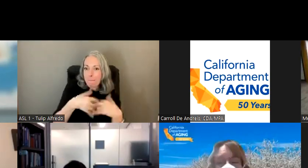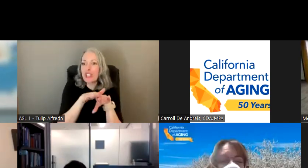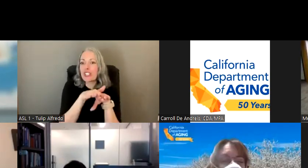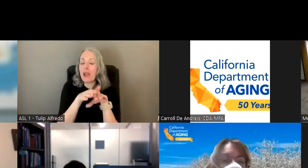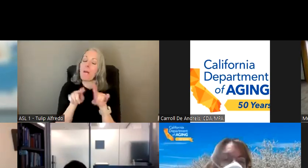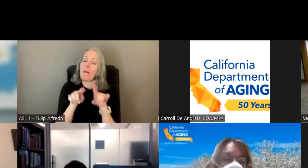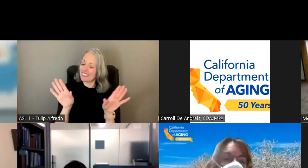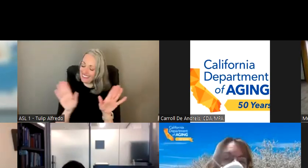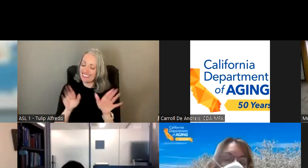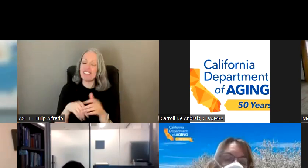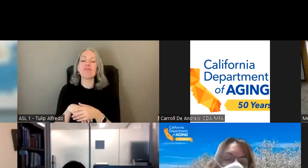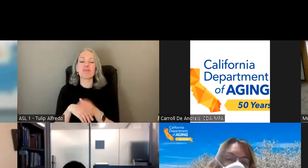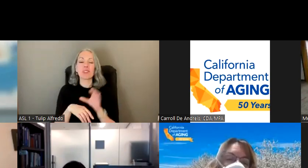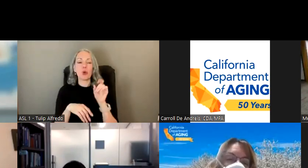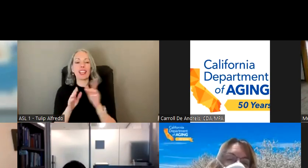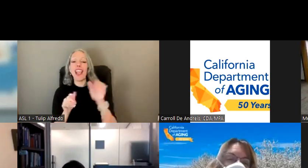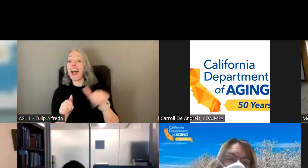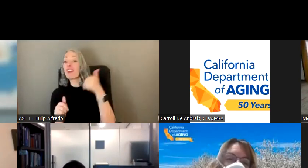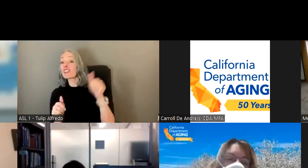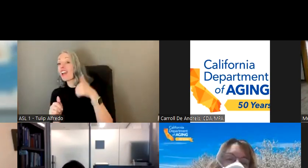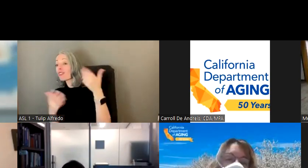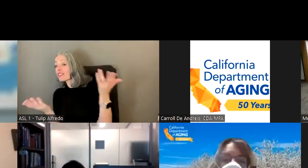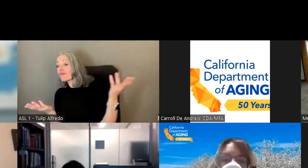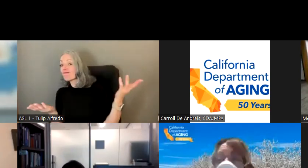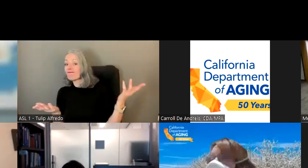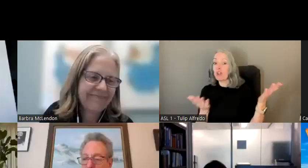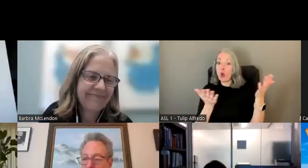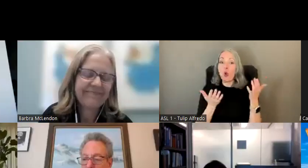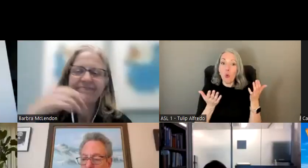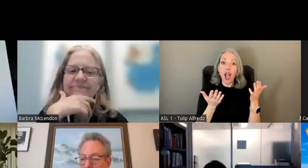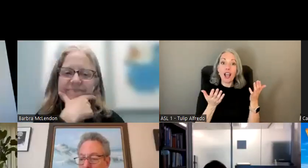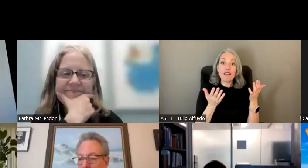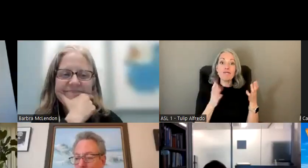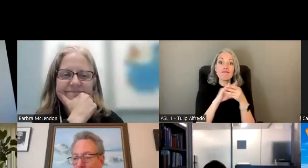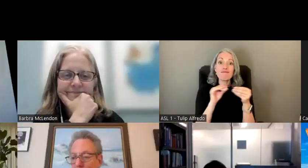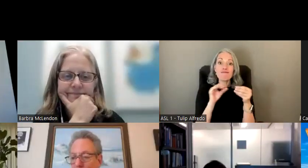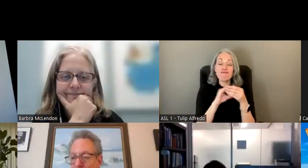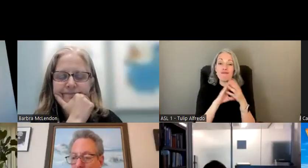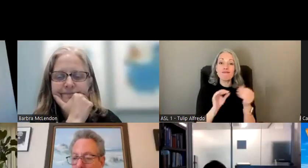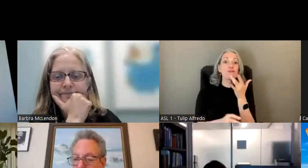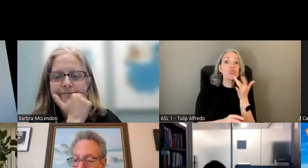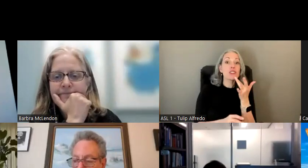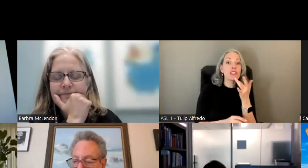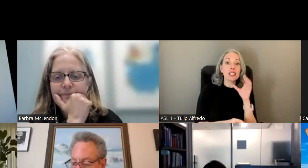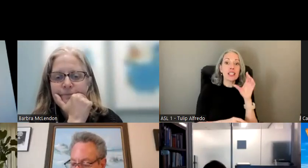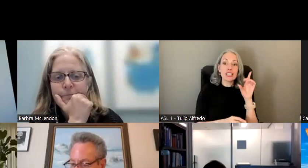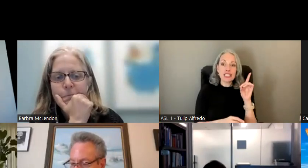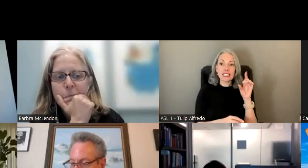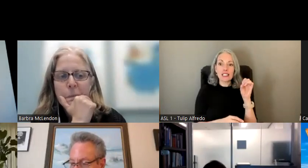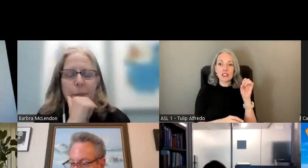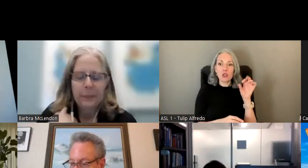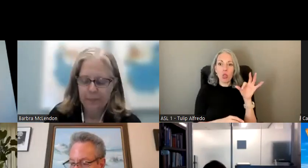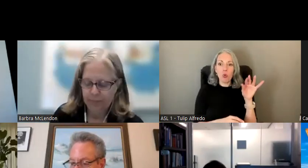So, okay, others who want to express a preference, Dolores, thank you.